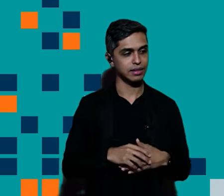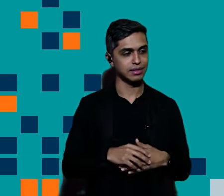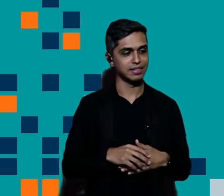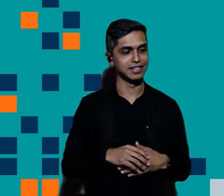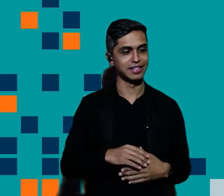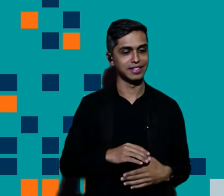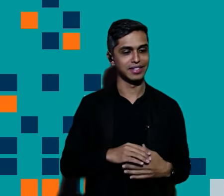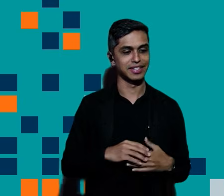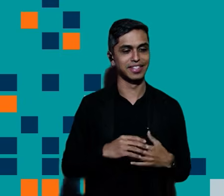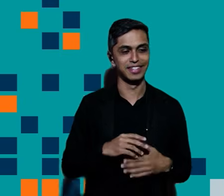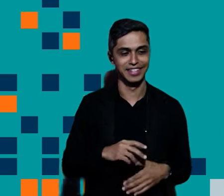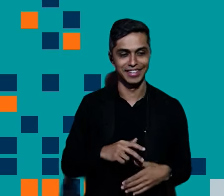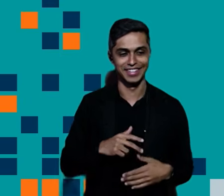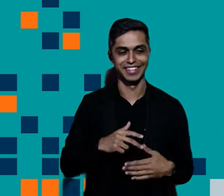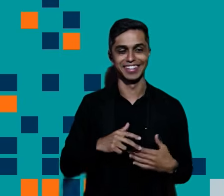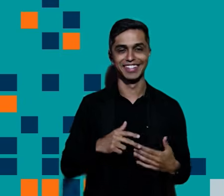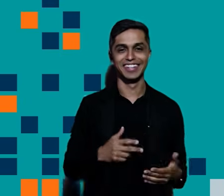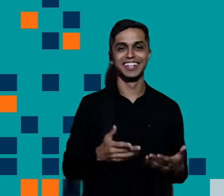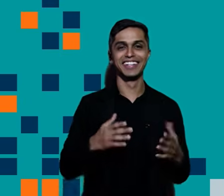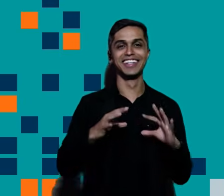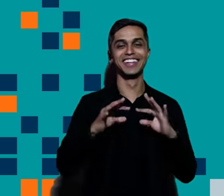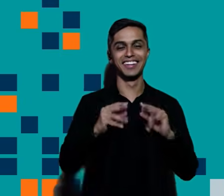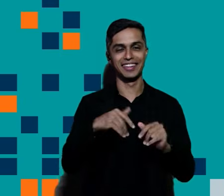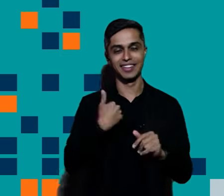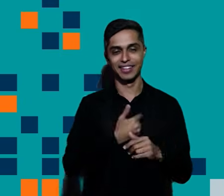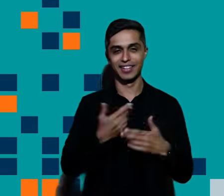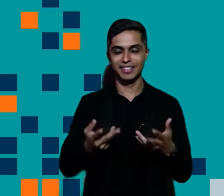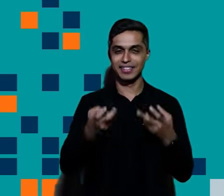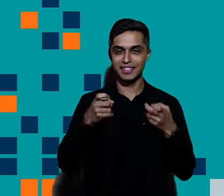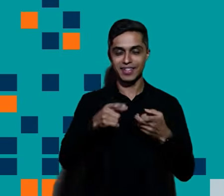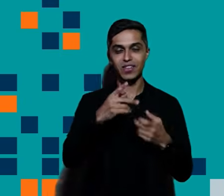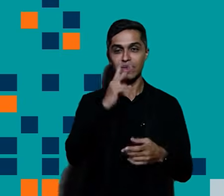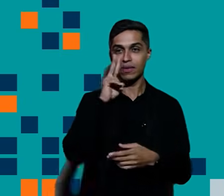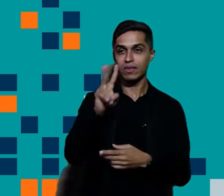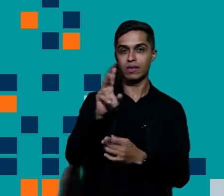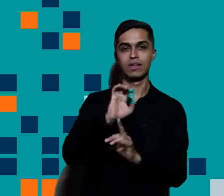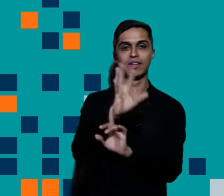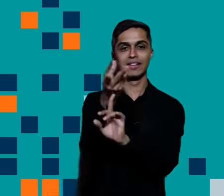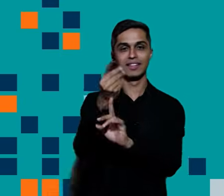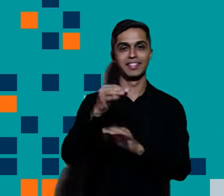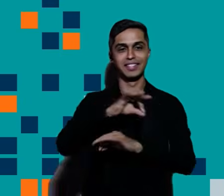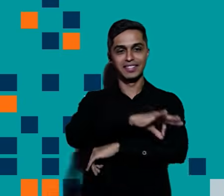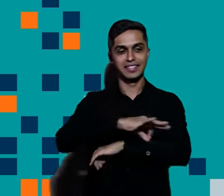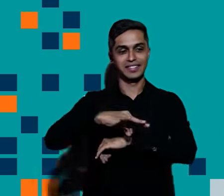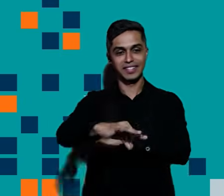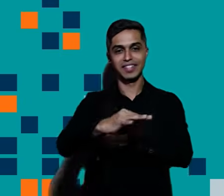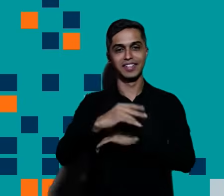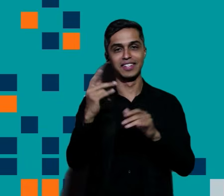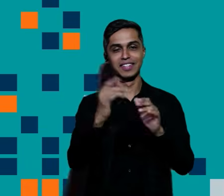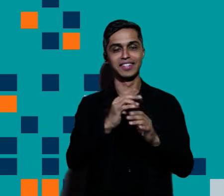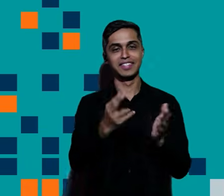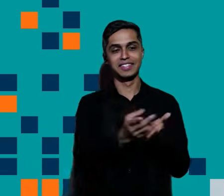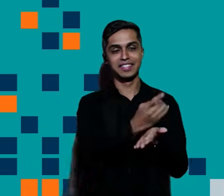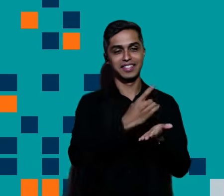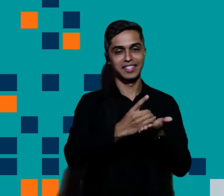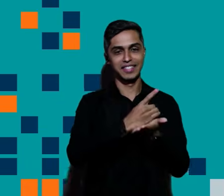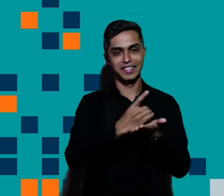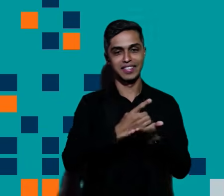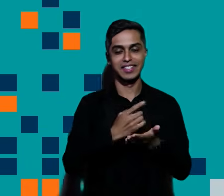meaning that the arches, perceptually, they appear to be a half circle, and then they appear to be